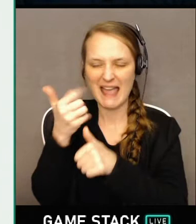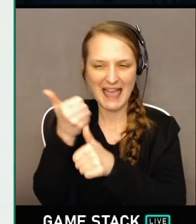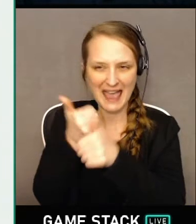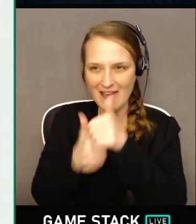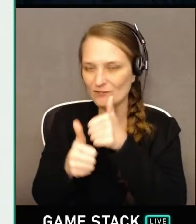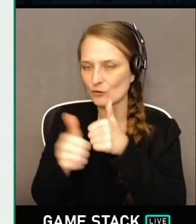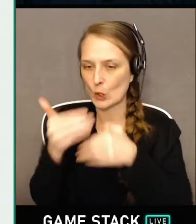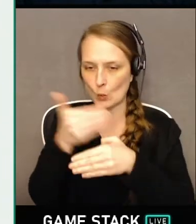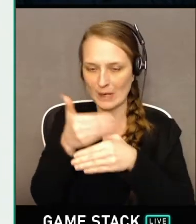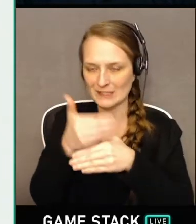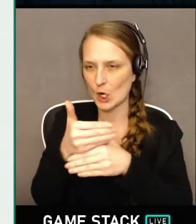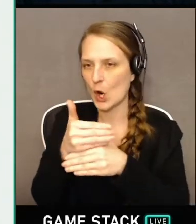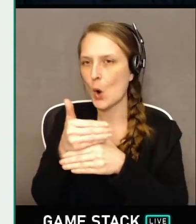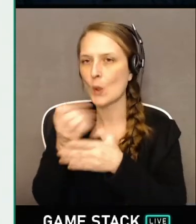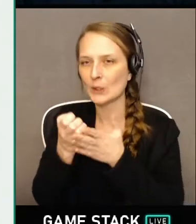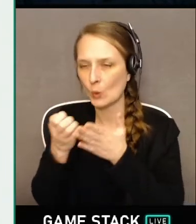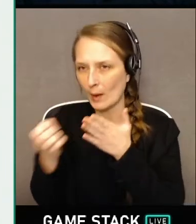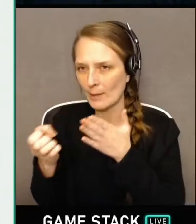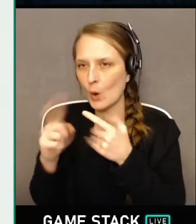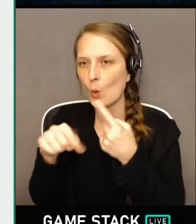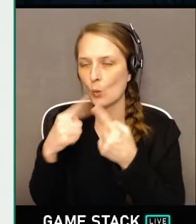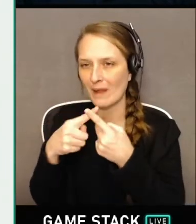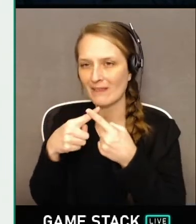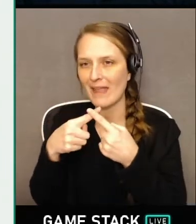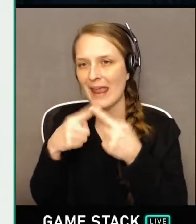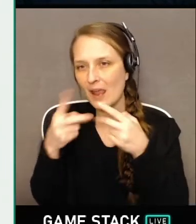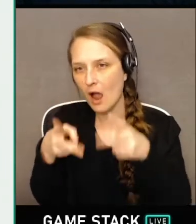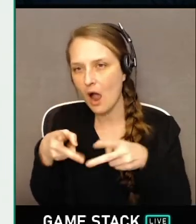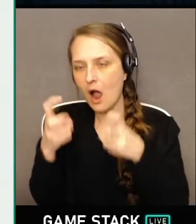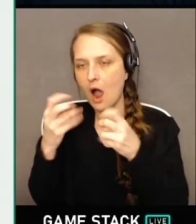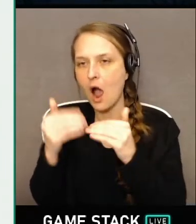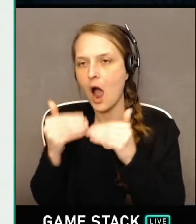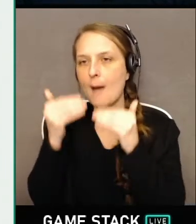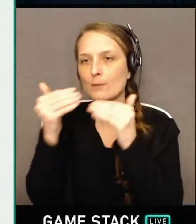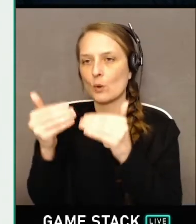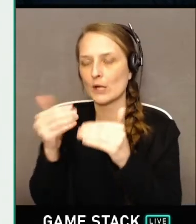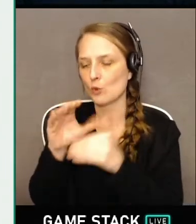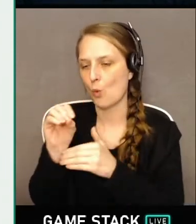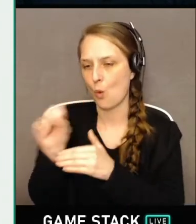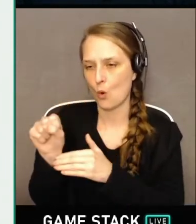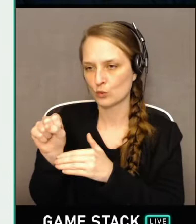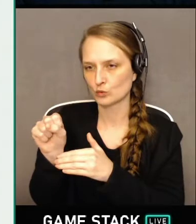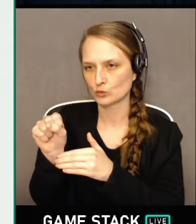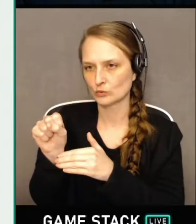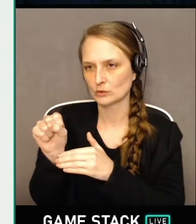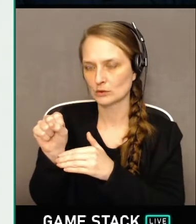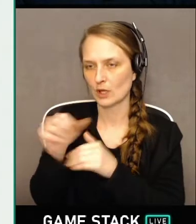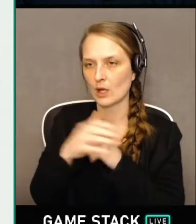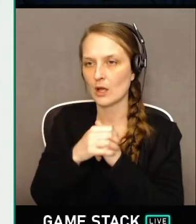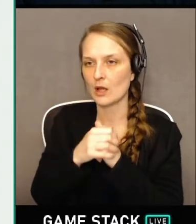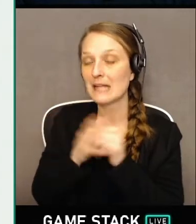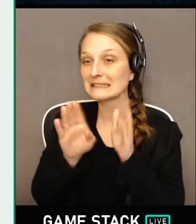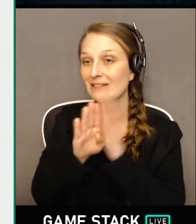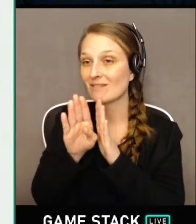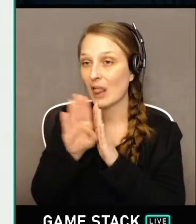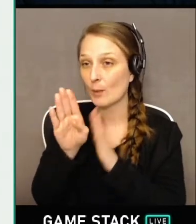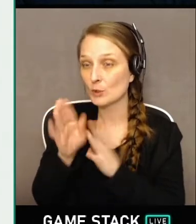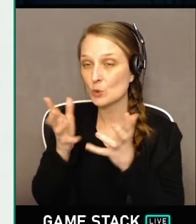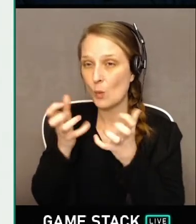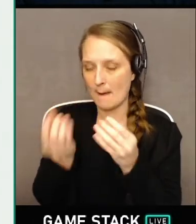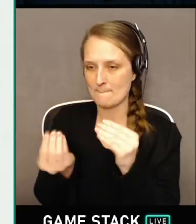devices when gamers upgrade their OS. To better adopt and leverage DX12, developers want